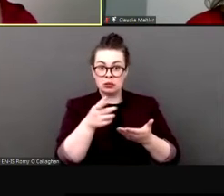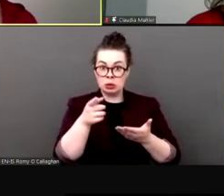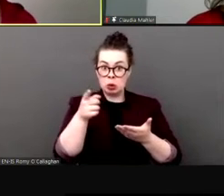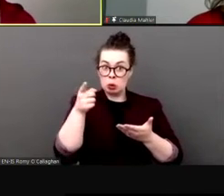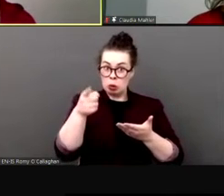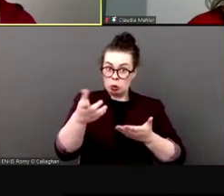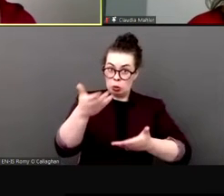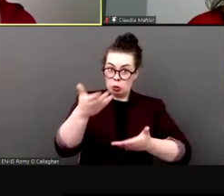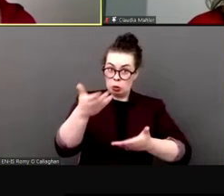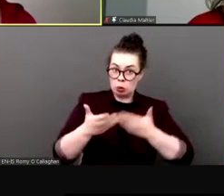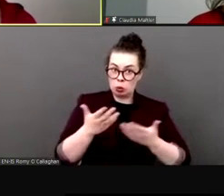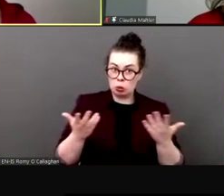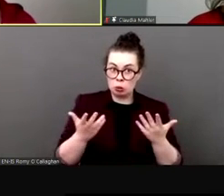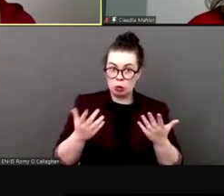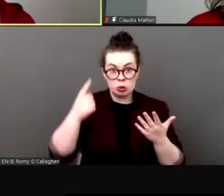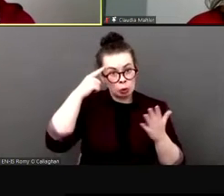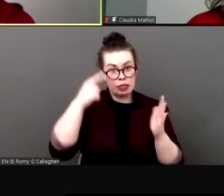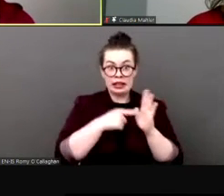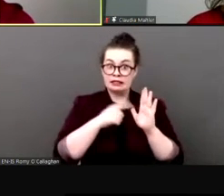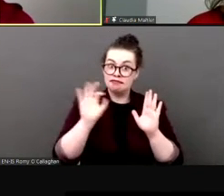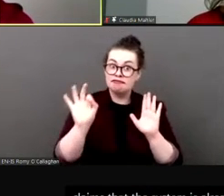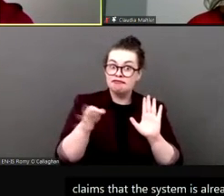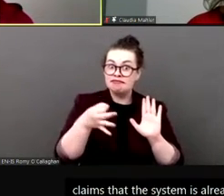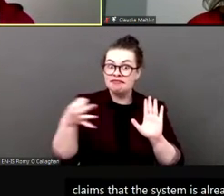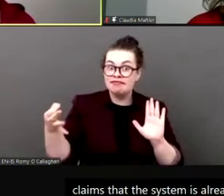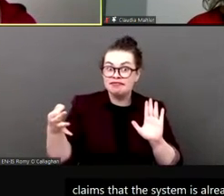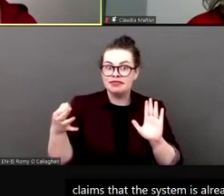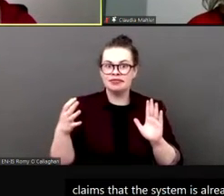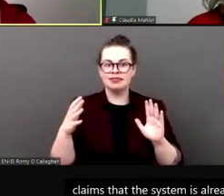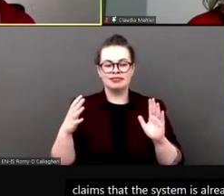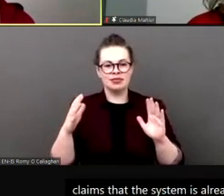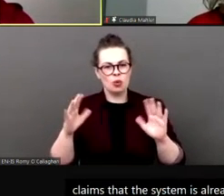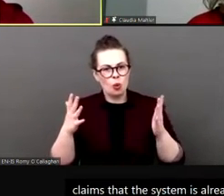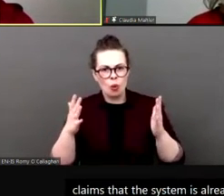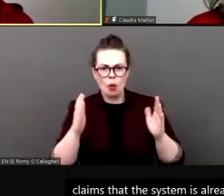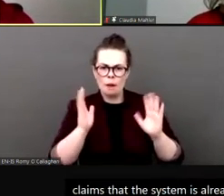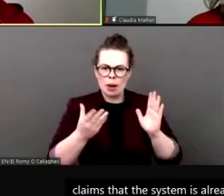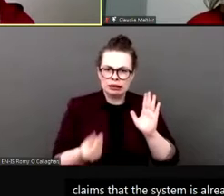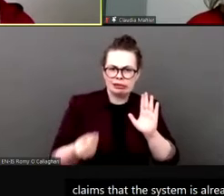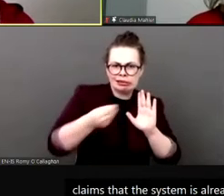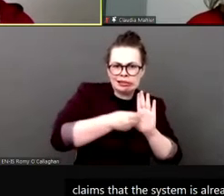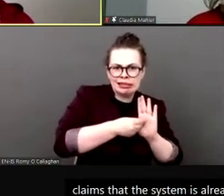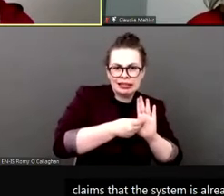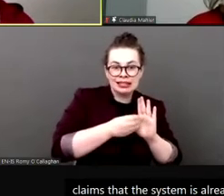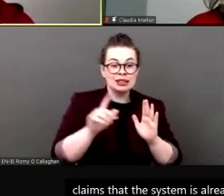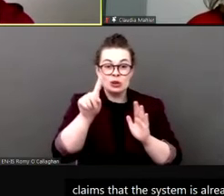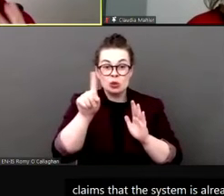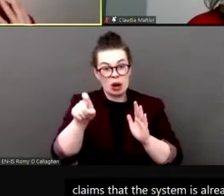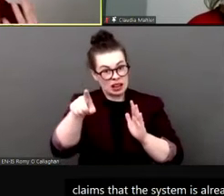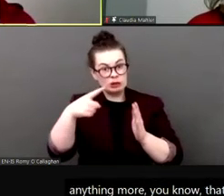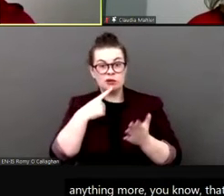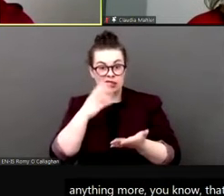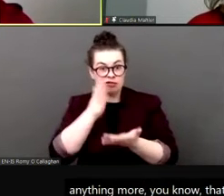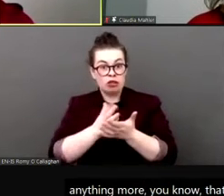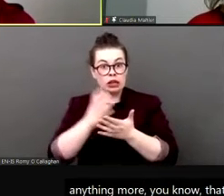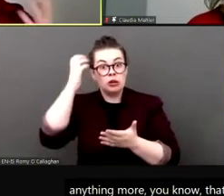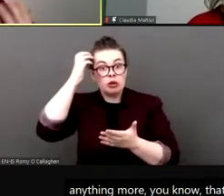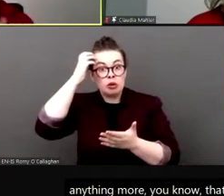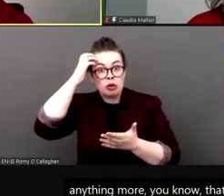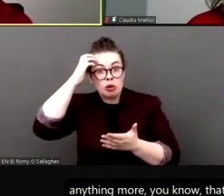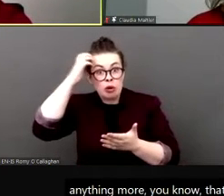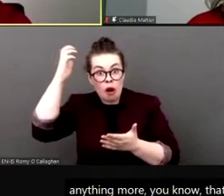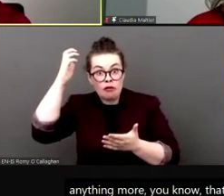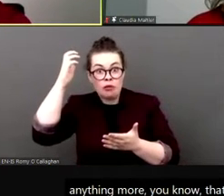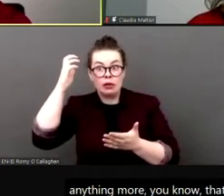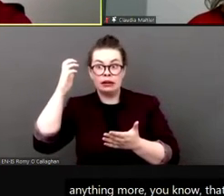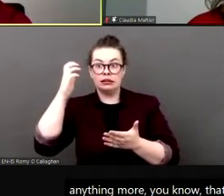and we do not need anything more. You know, there are no normative gaps. This thing that we keep on hearing. I understand that you dealt with this in